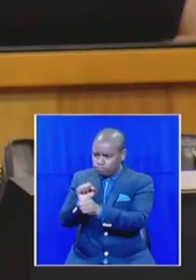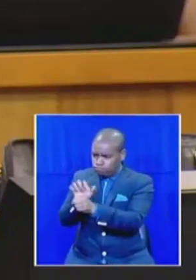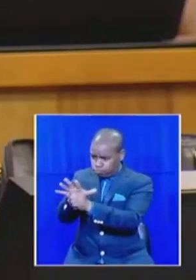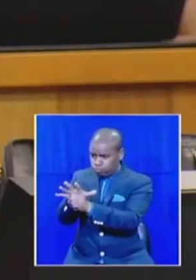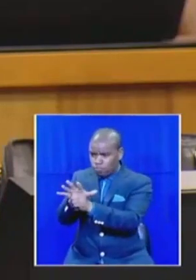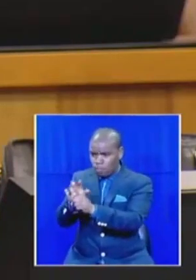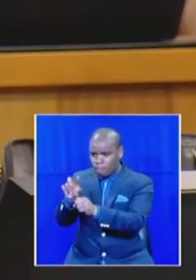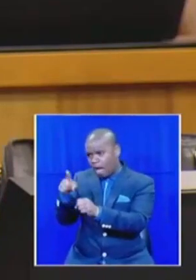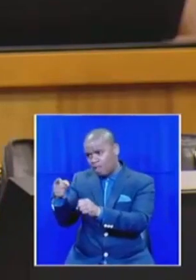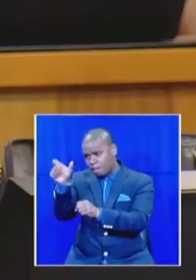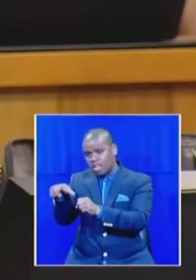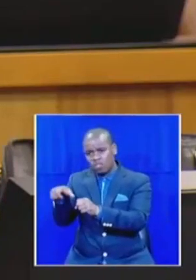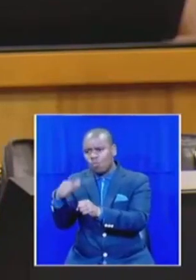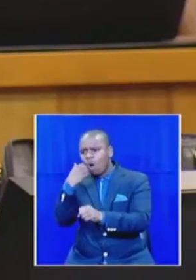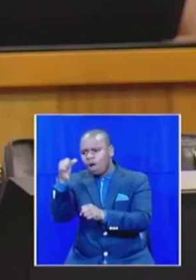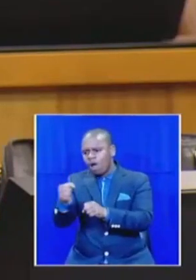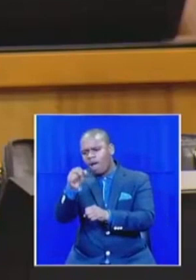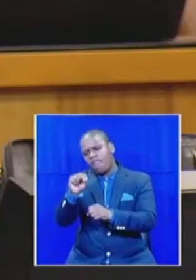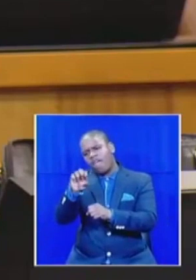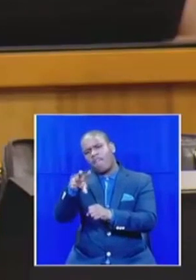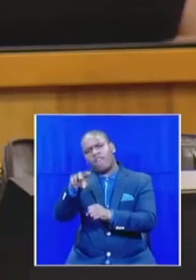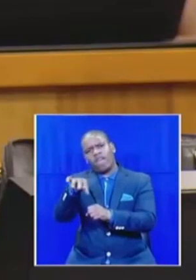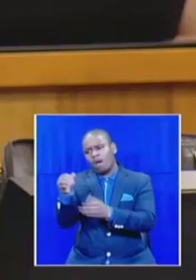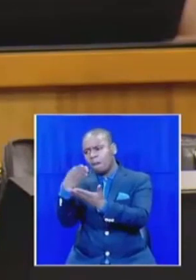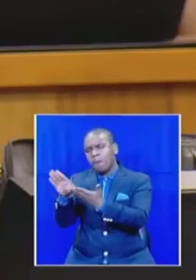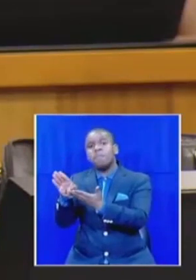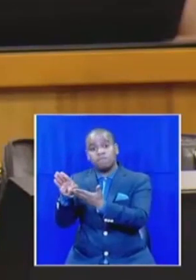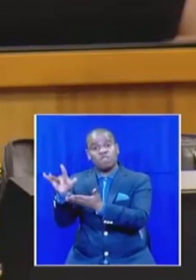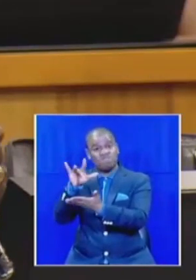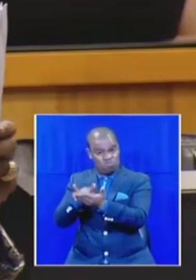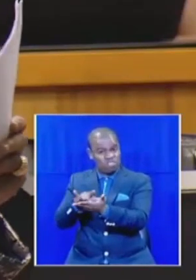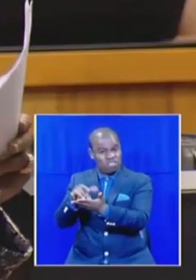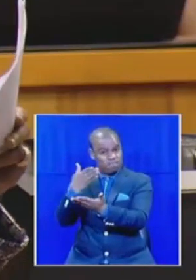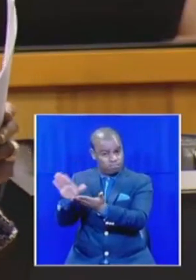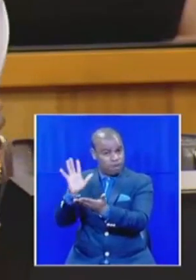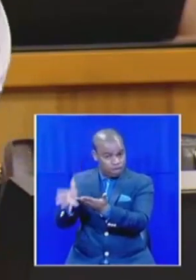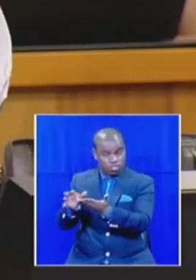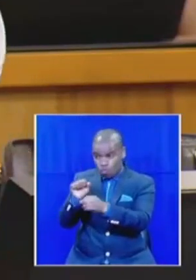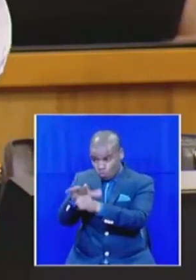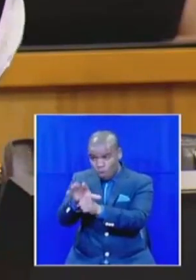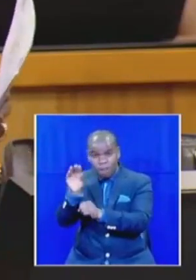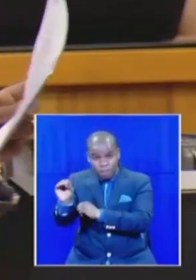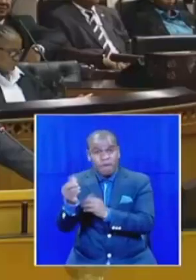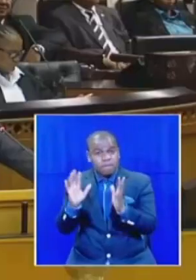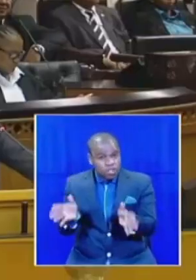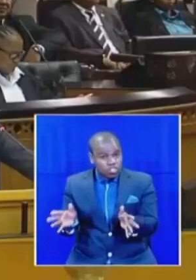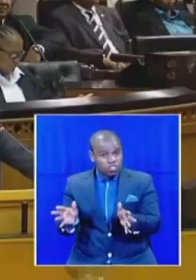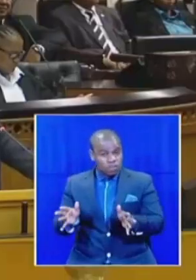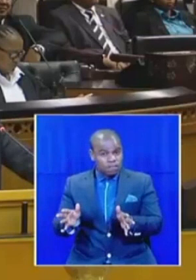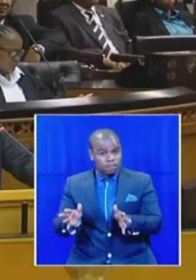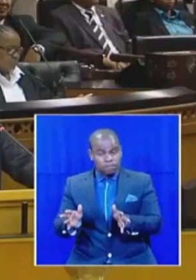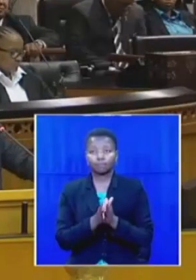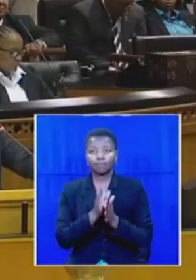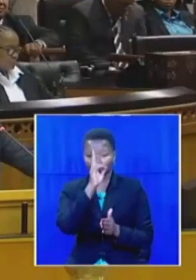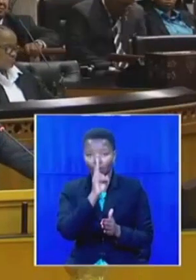third party to remove Minister Nhlanhla Nene from his post as Minister of Finance? Thank you. The Honorable the